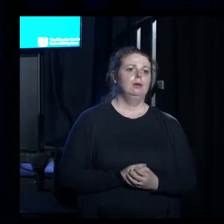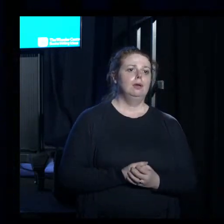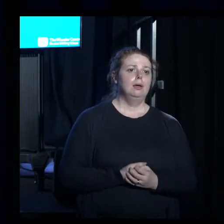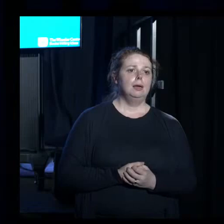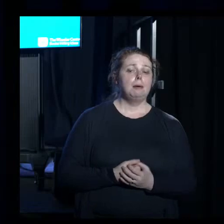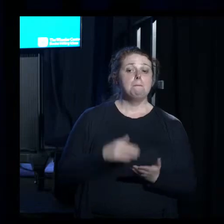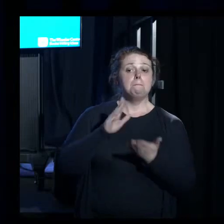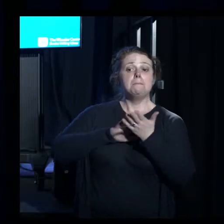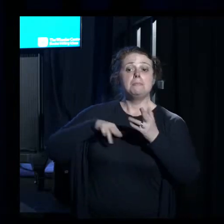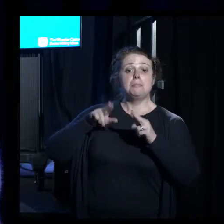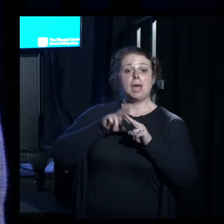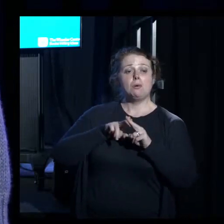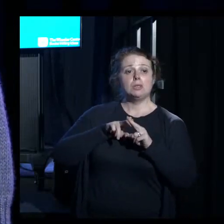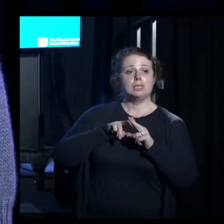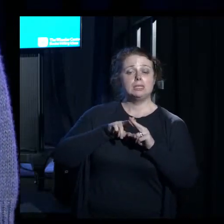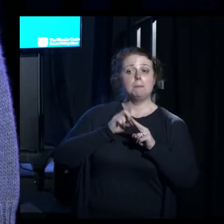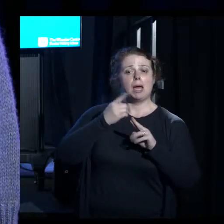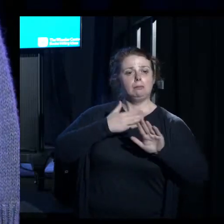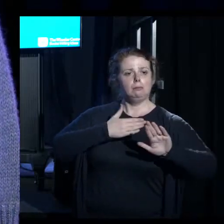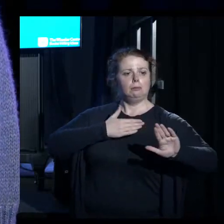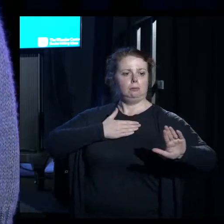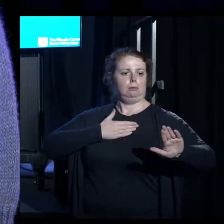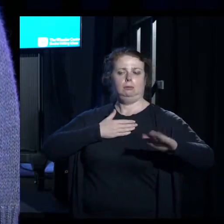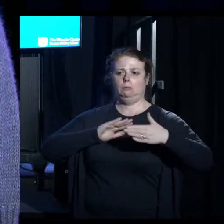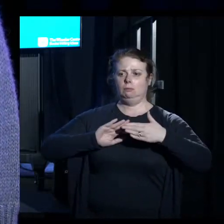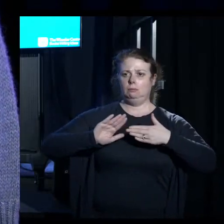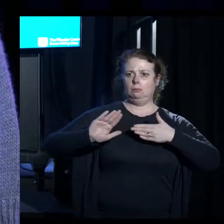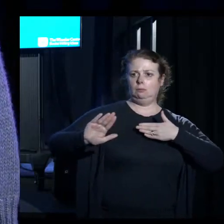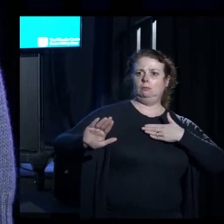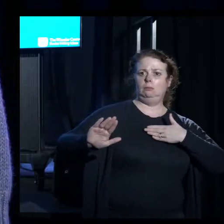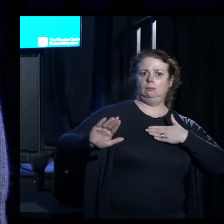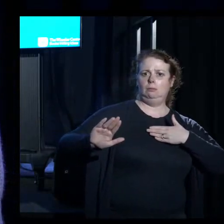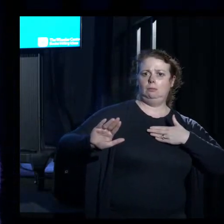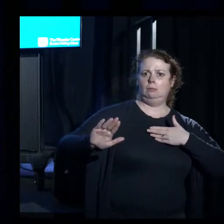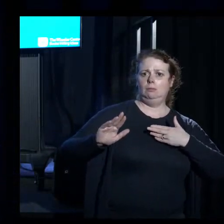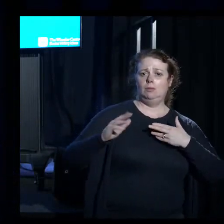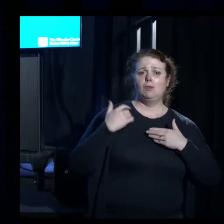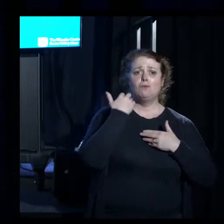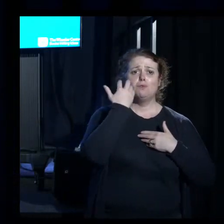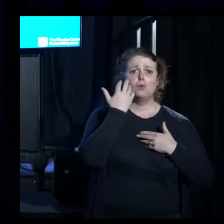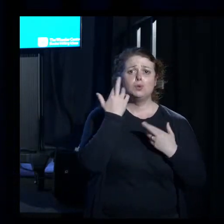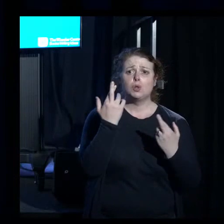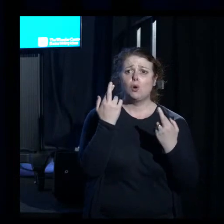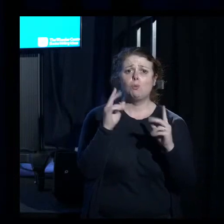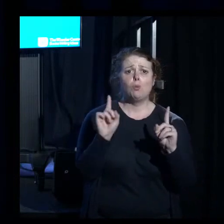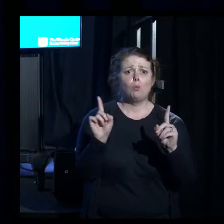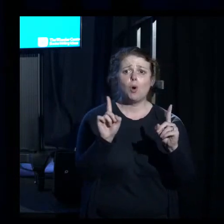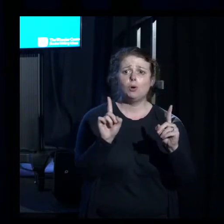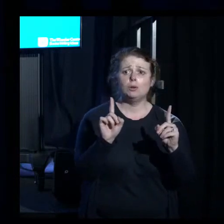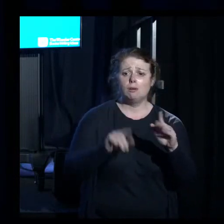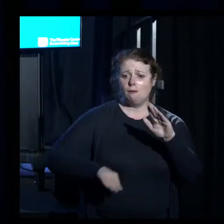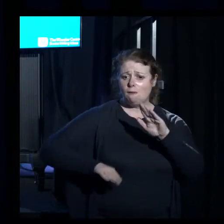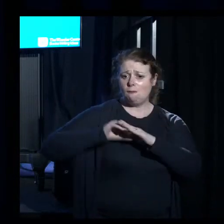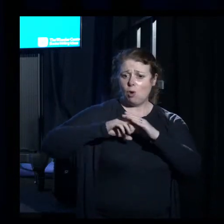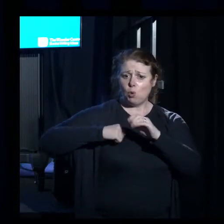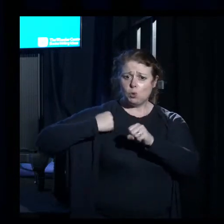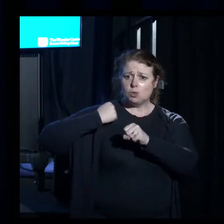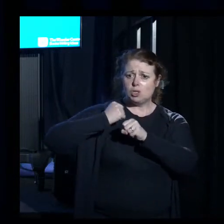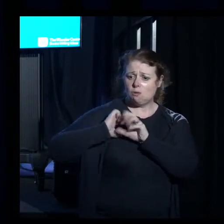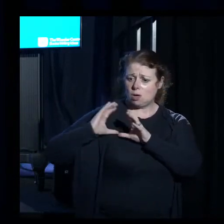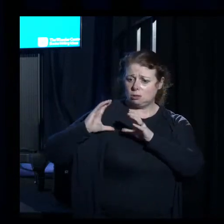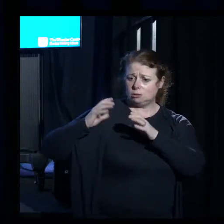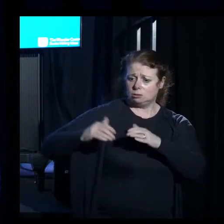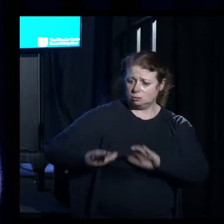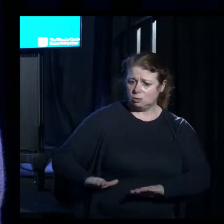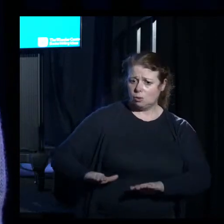Parented from 1.5 meters away. What hope the future when a whole generation grew